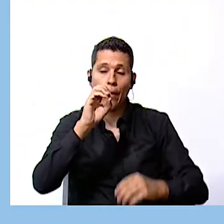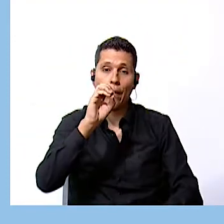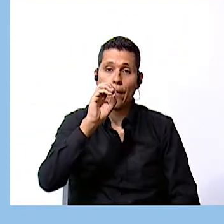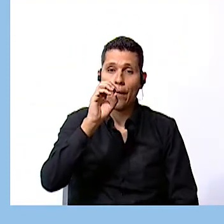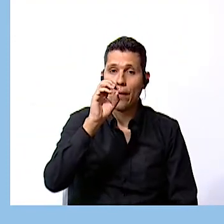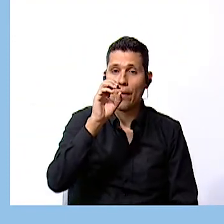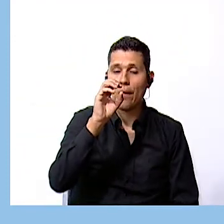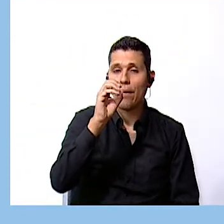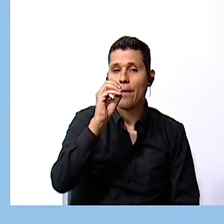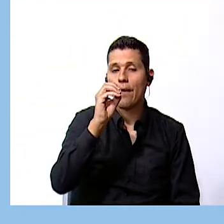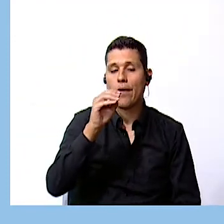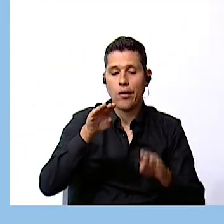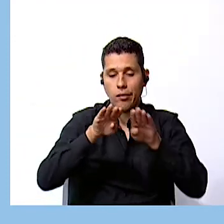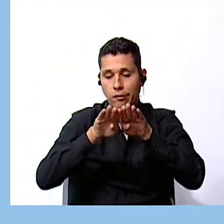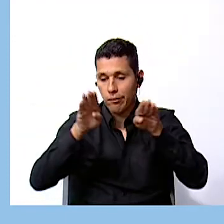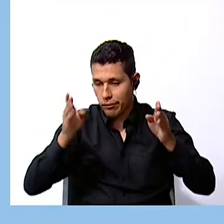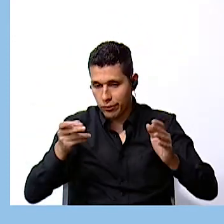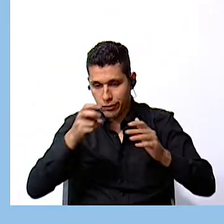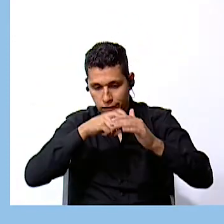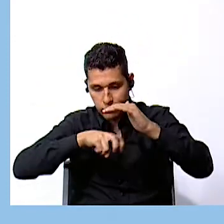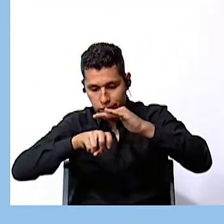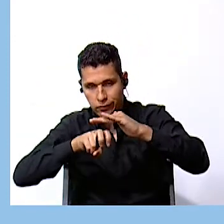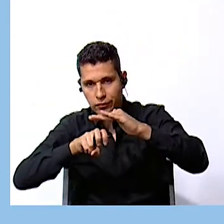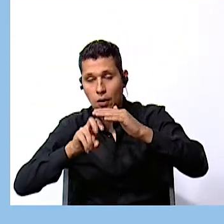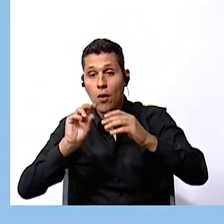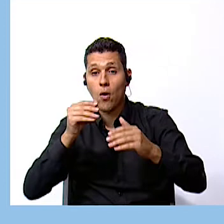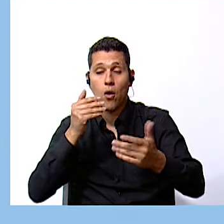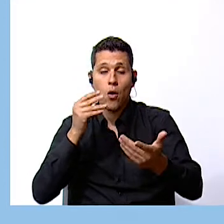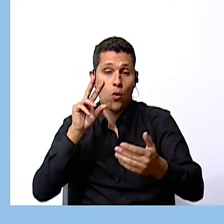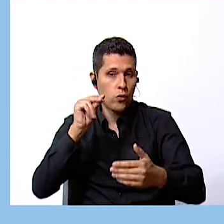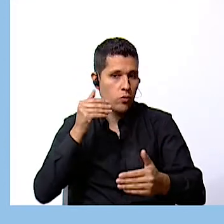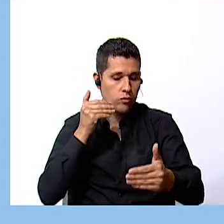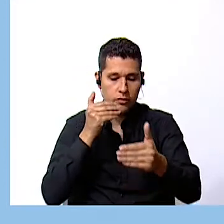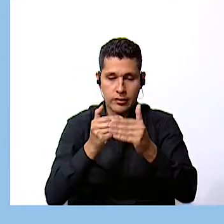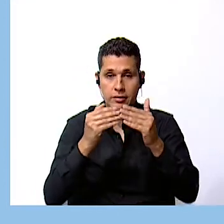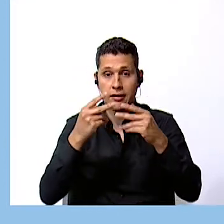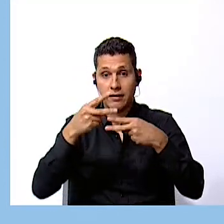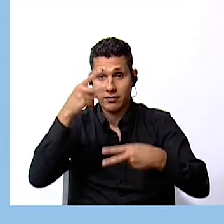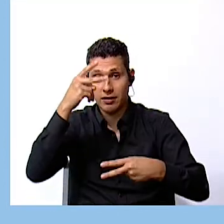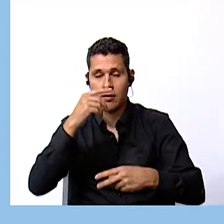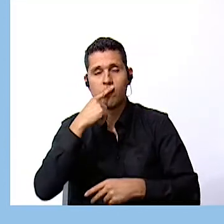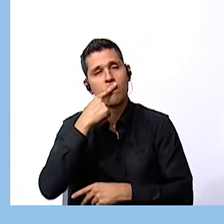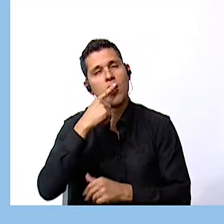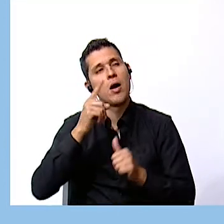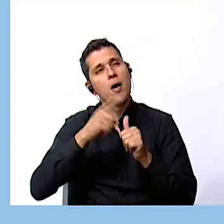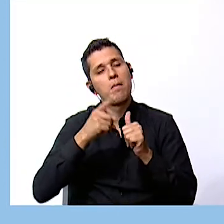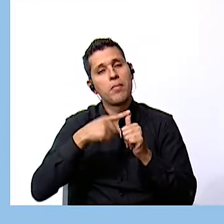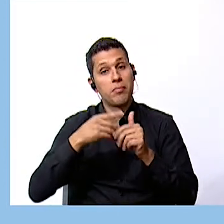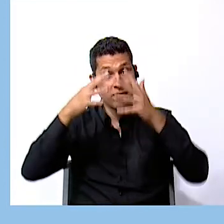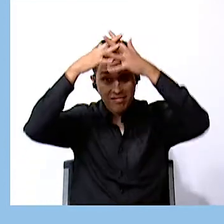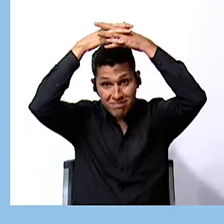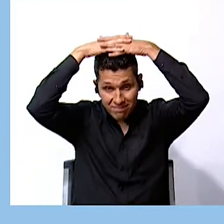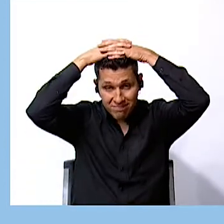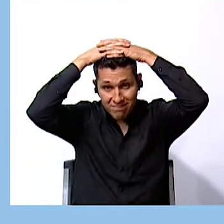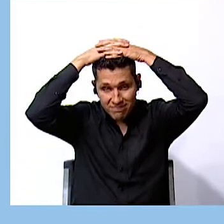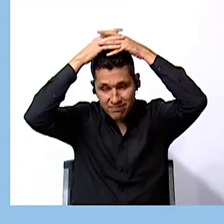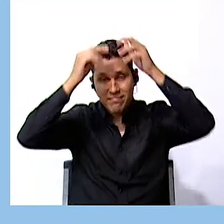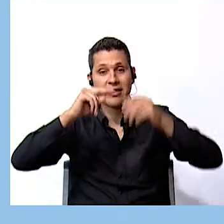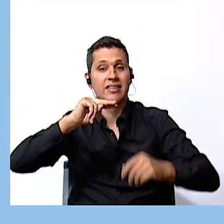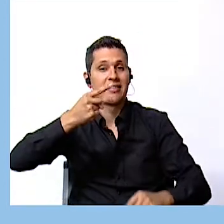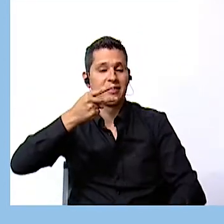a table, or don't stand near the window? First, cover your head.